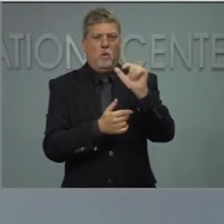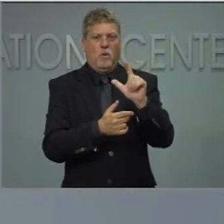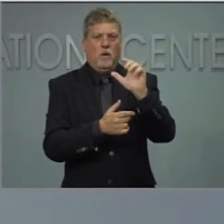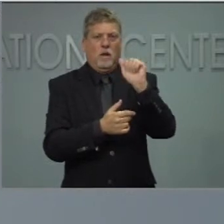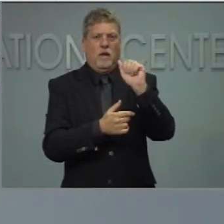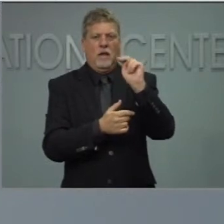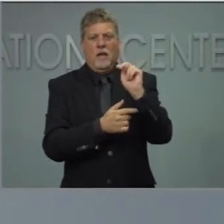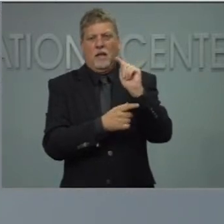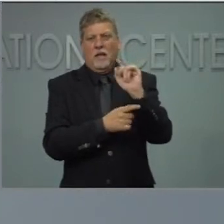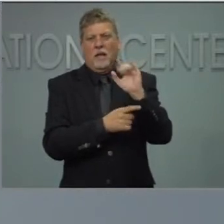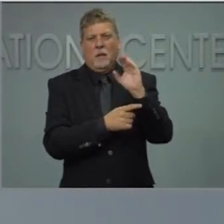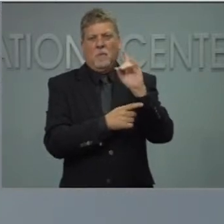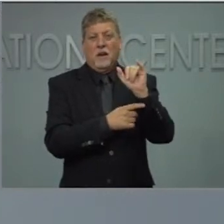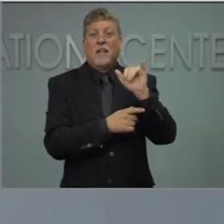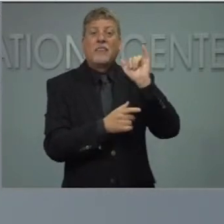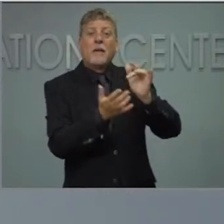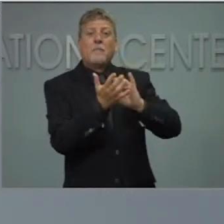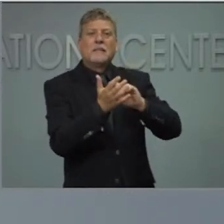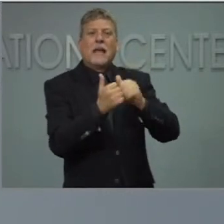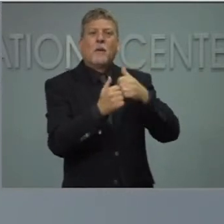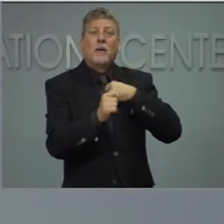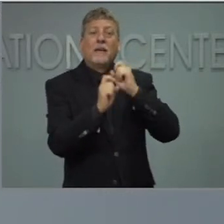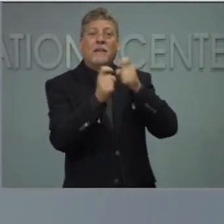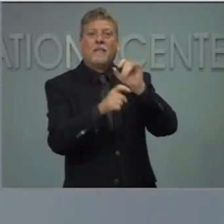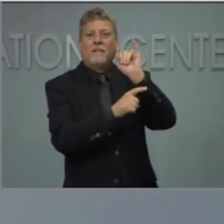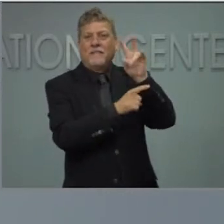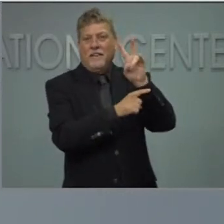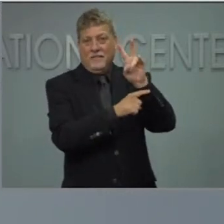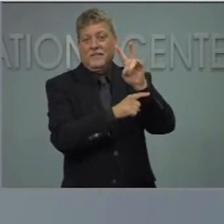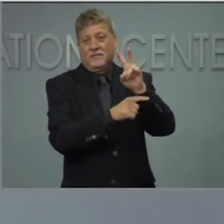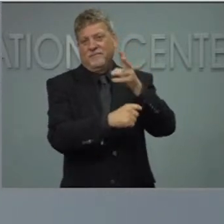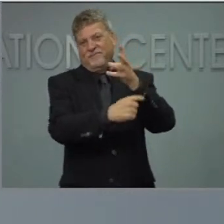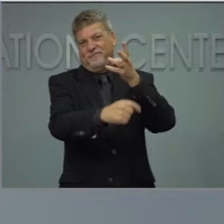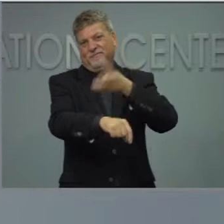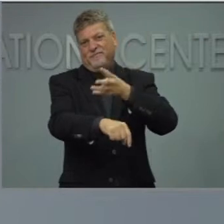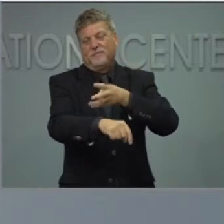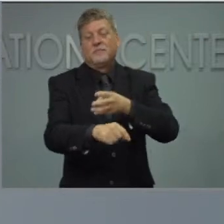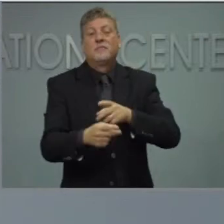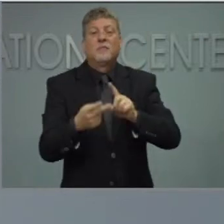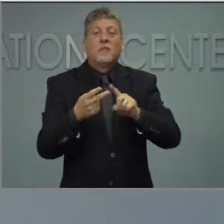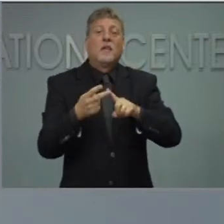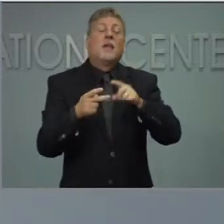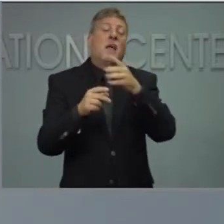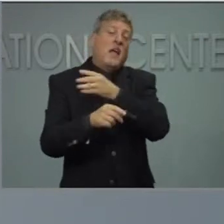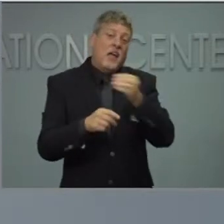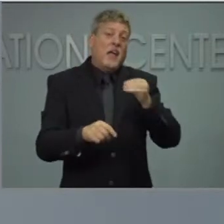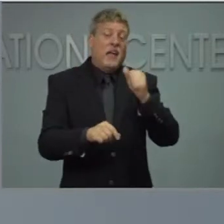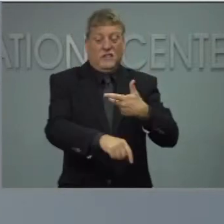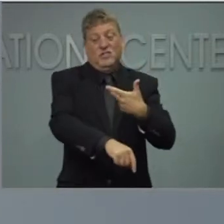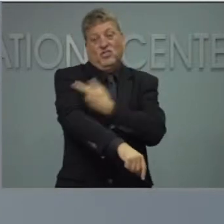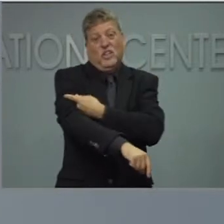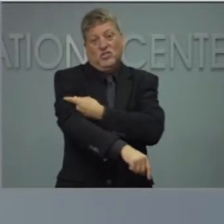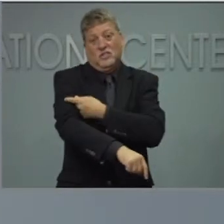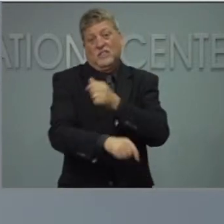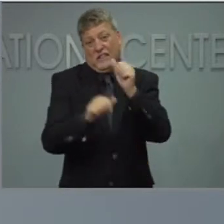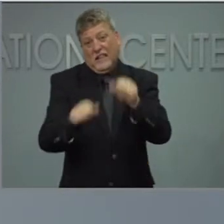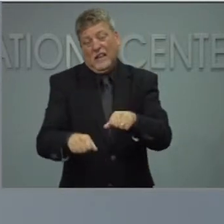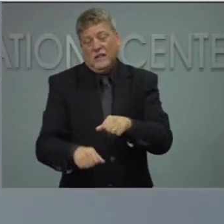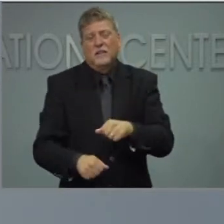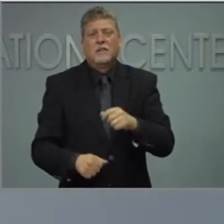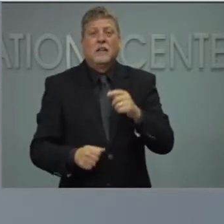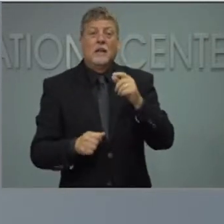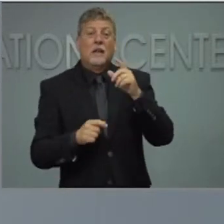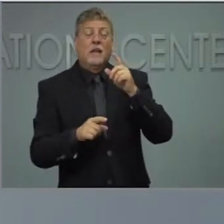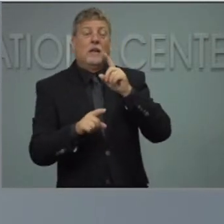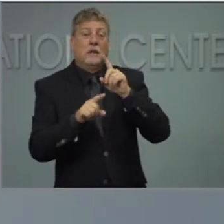in infusion as well as just an injection. So now we are actually able to administer these